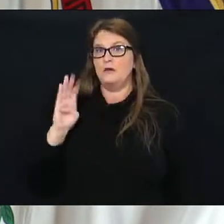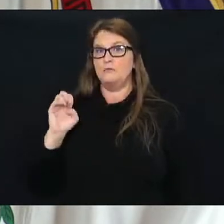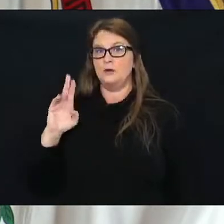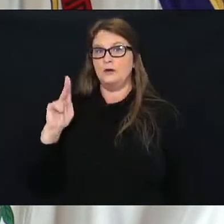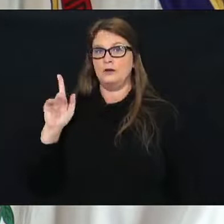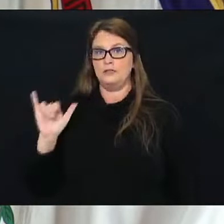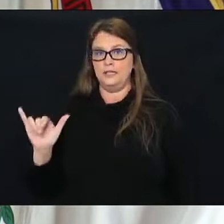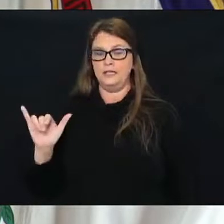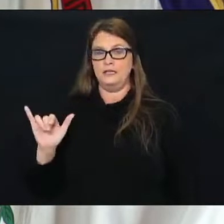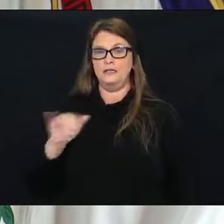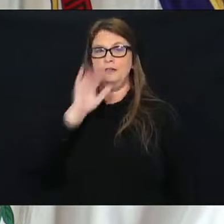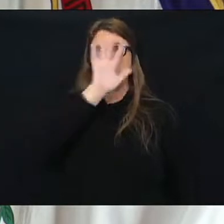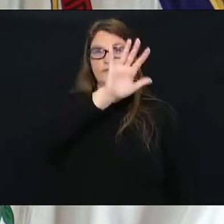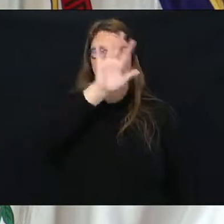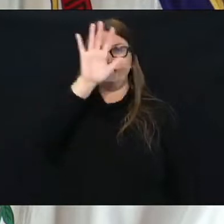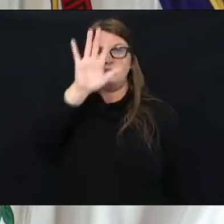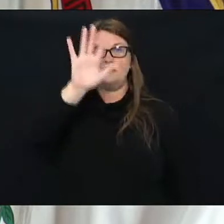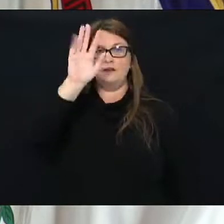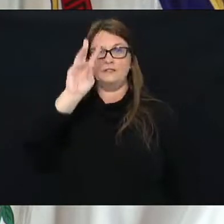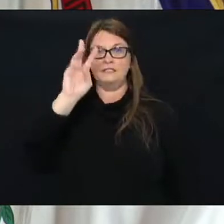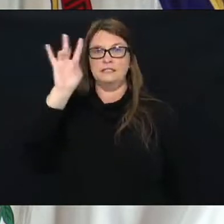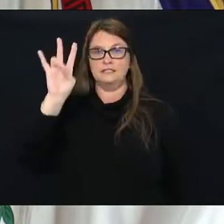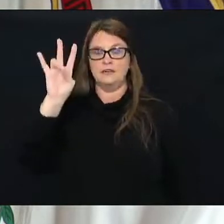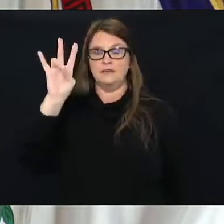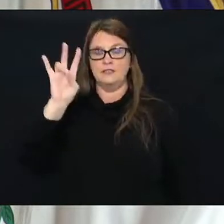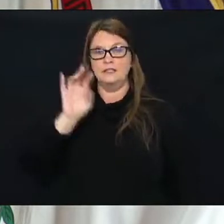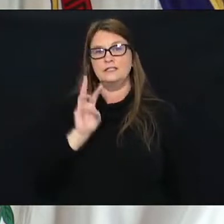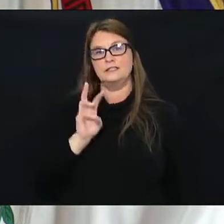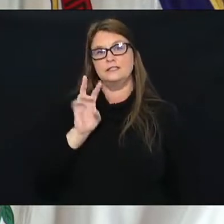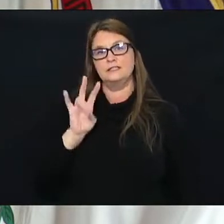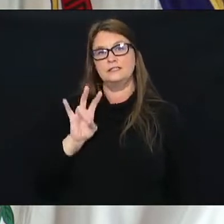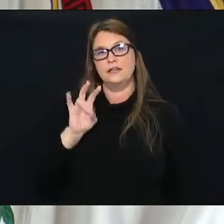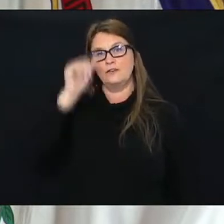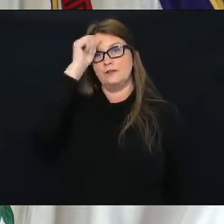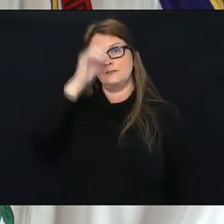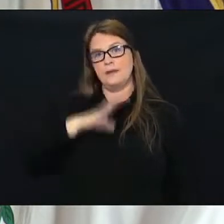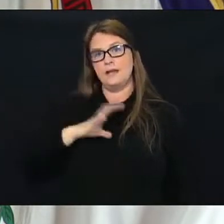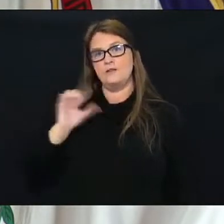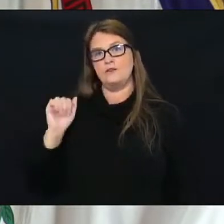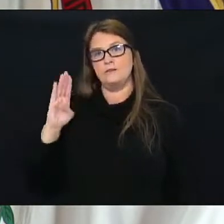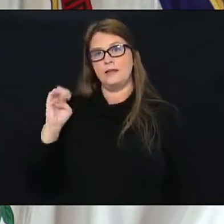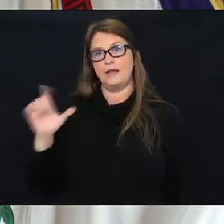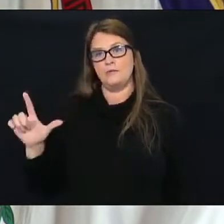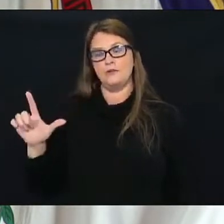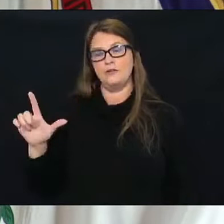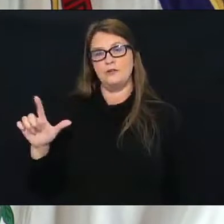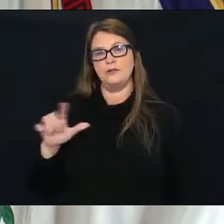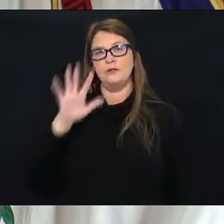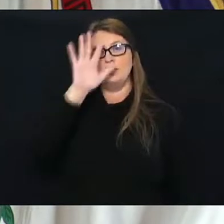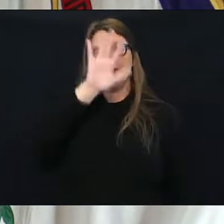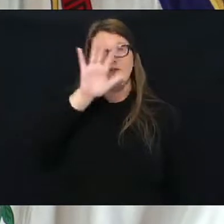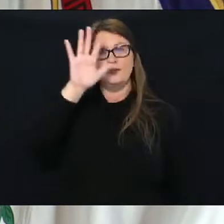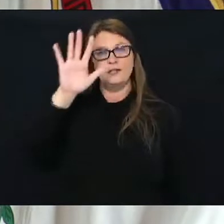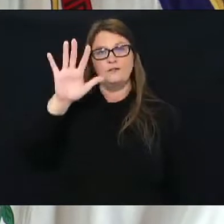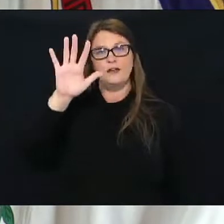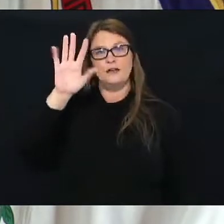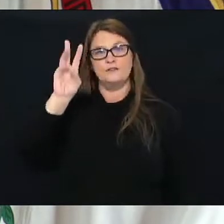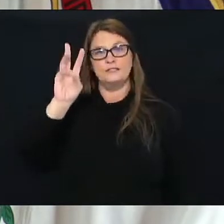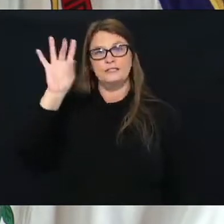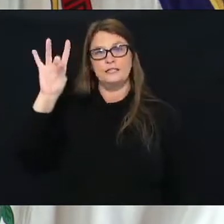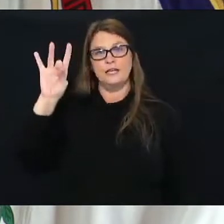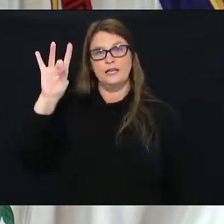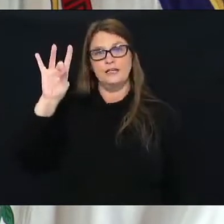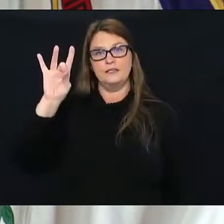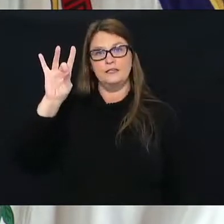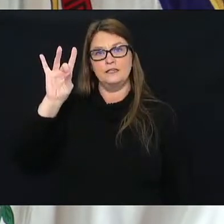County. The 5,567th death, a 67-year-old male from Cabell County. The